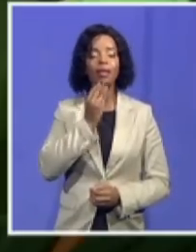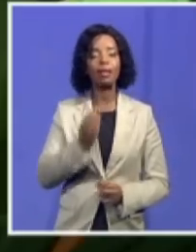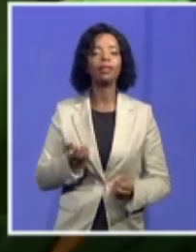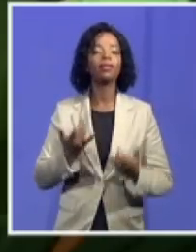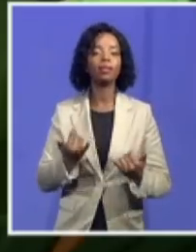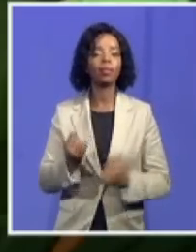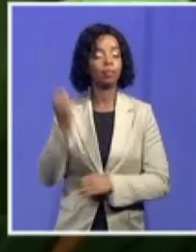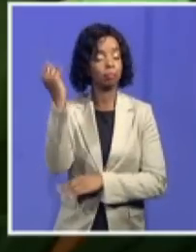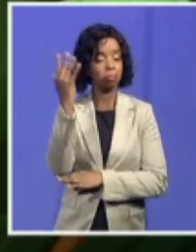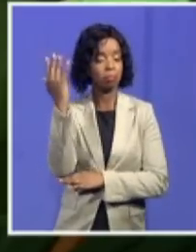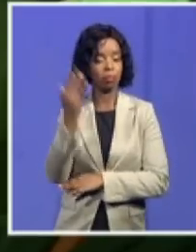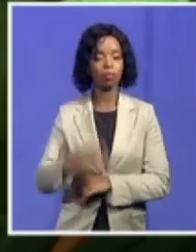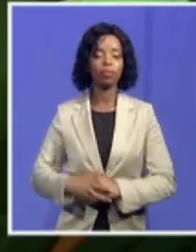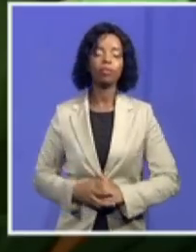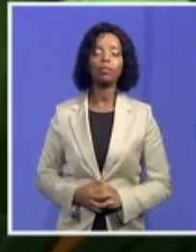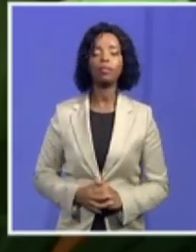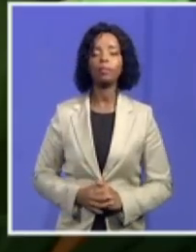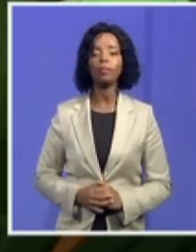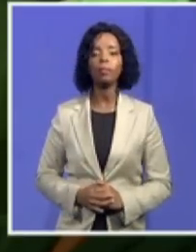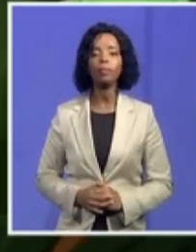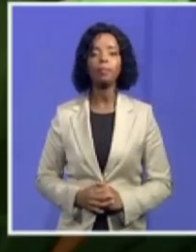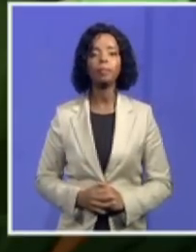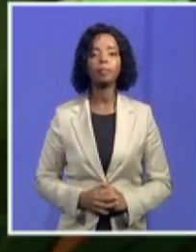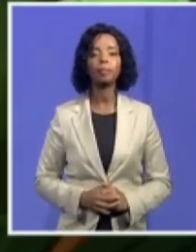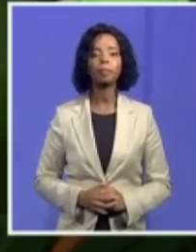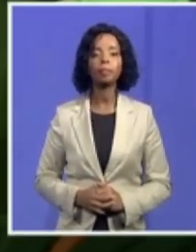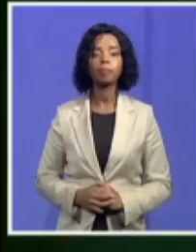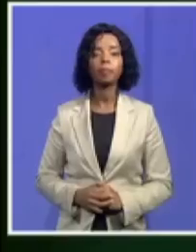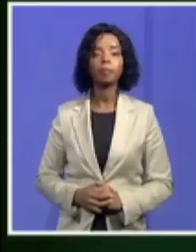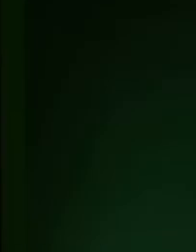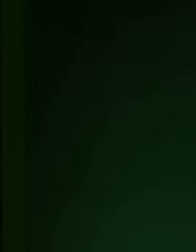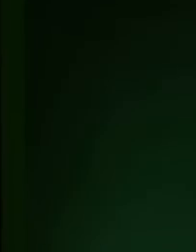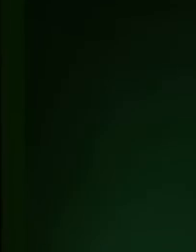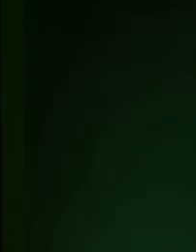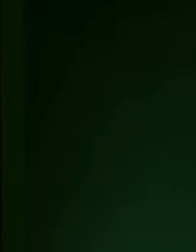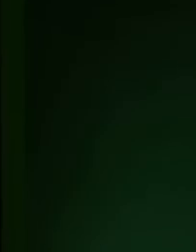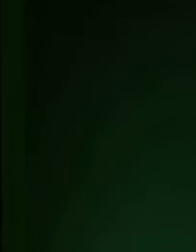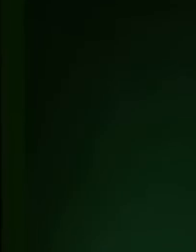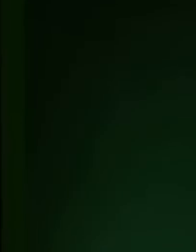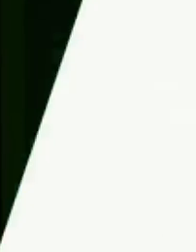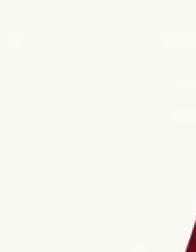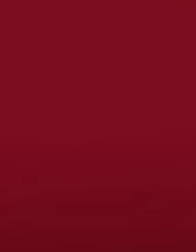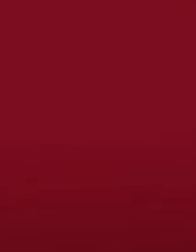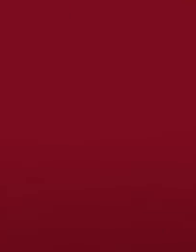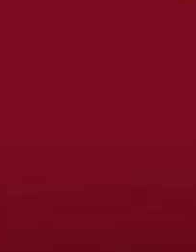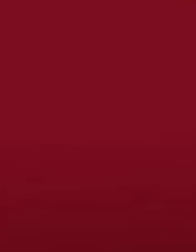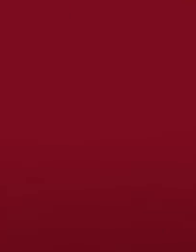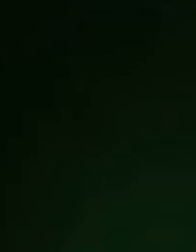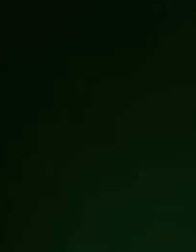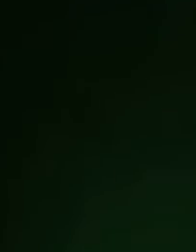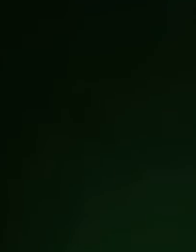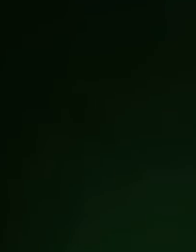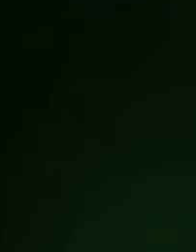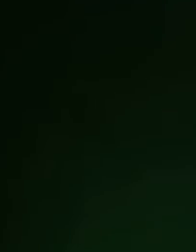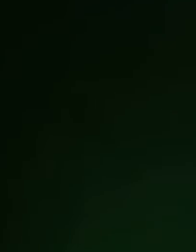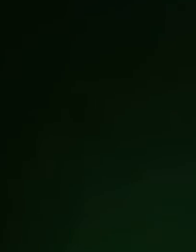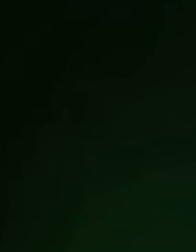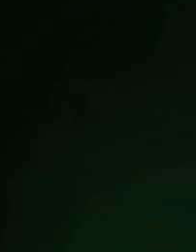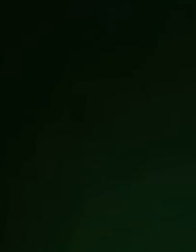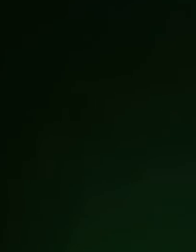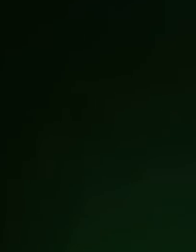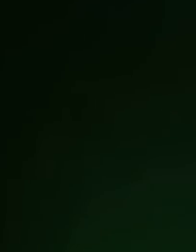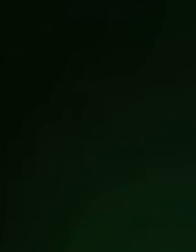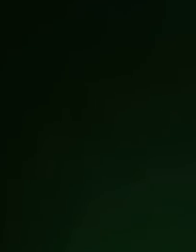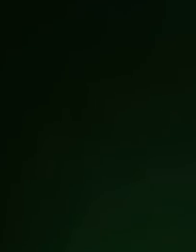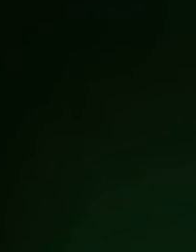podium. What is important is that today he delivers the address as the President of the Republic of South Africa